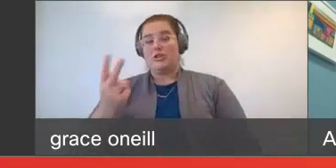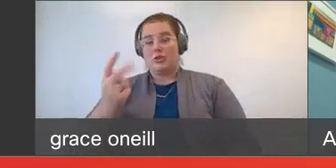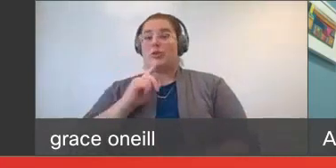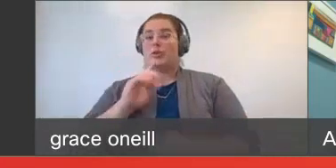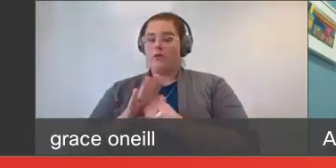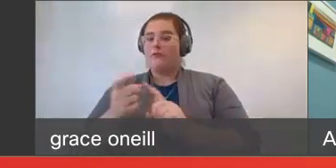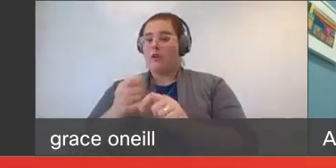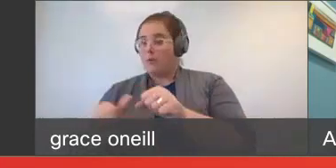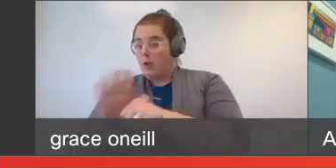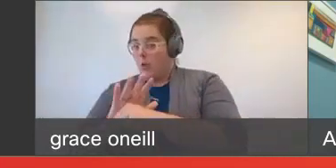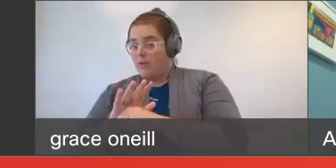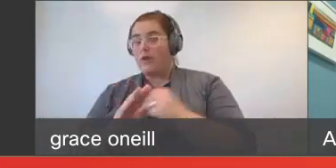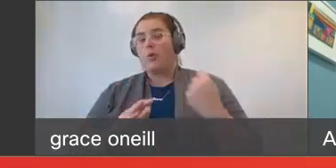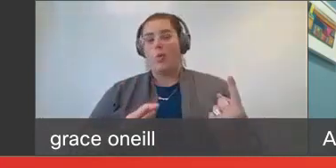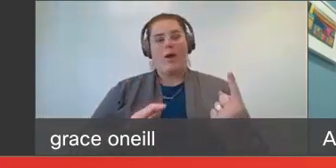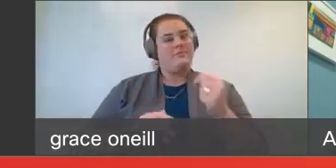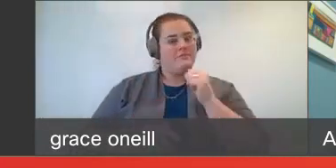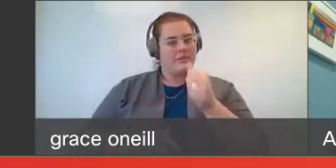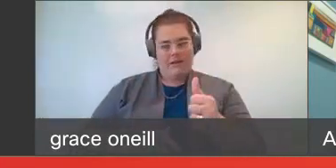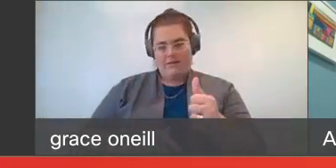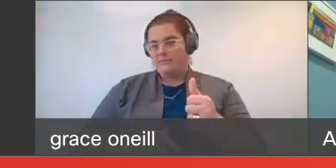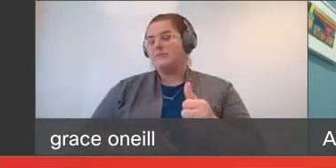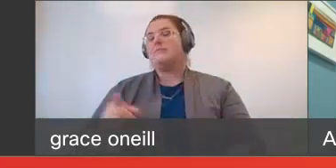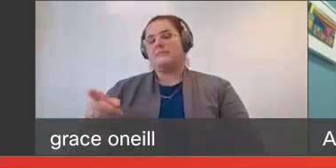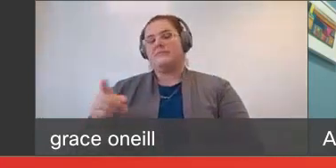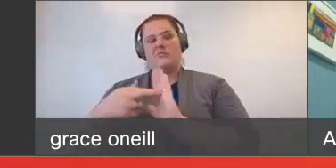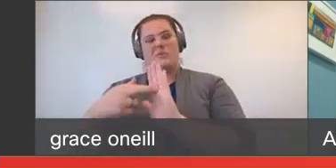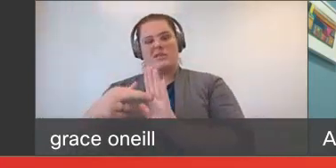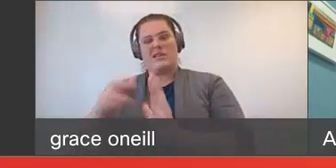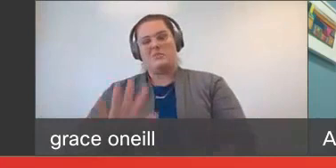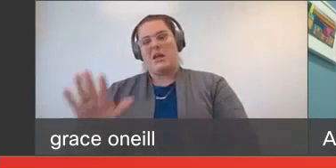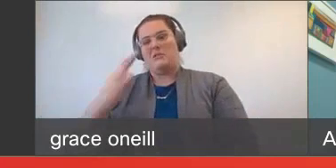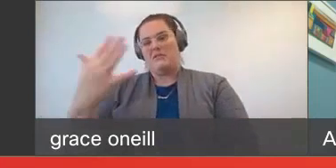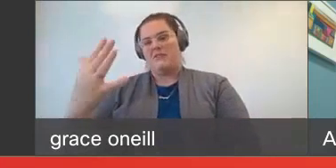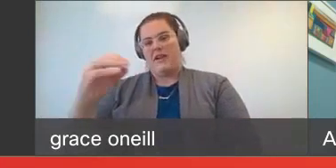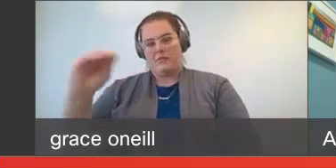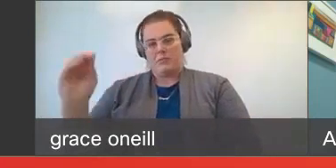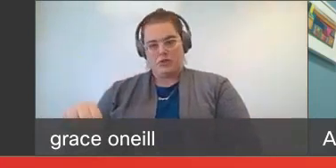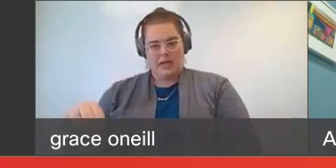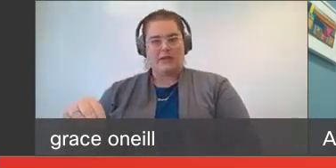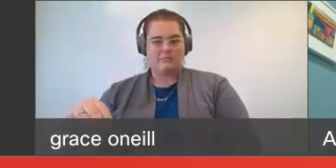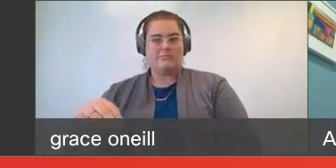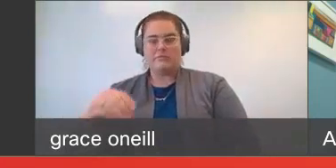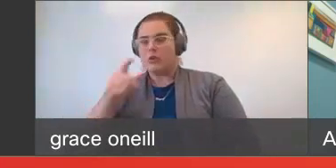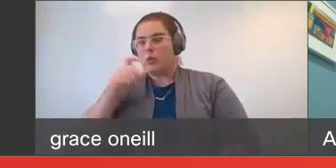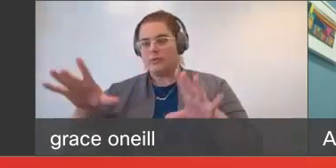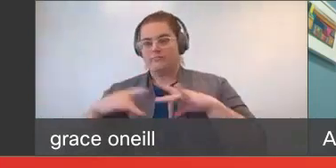people in residential habilitation who contracted COVID and then have a confirmed COVID death.